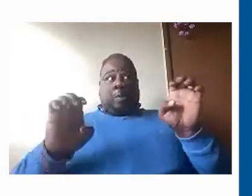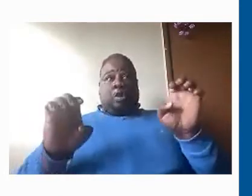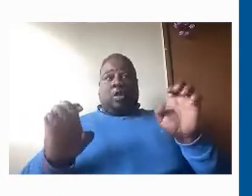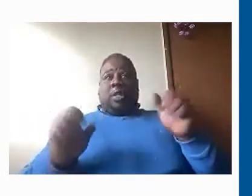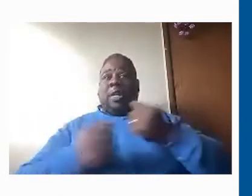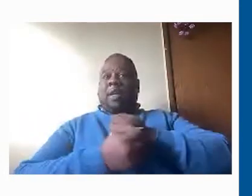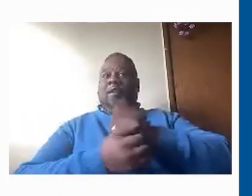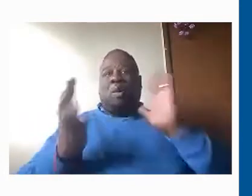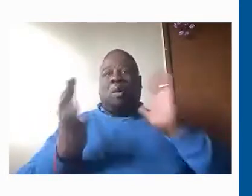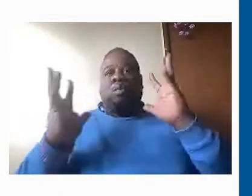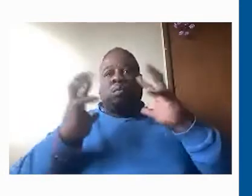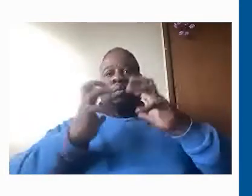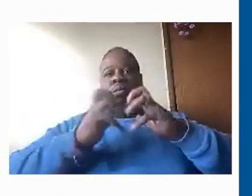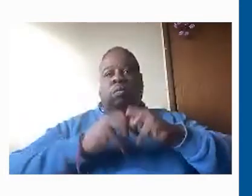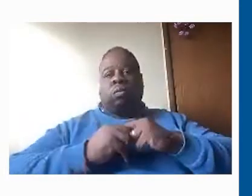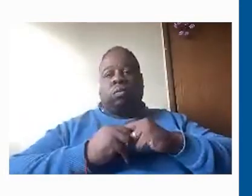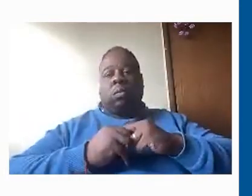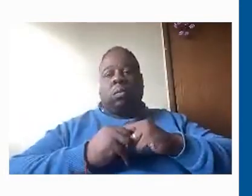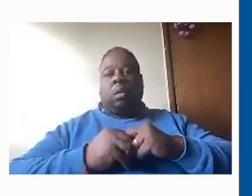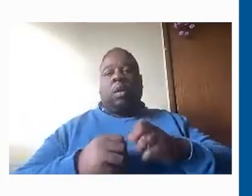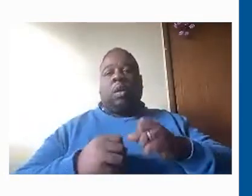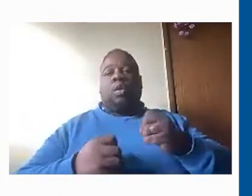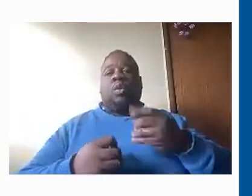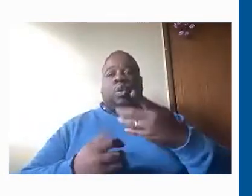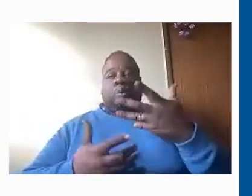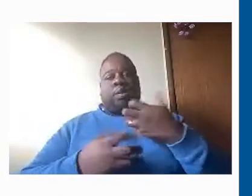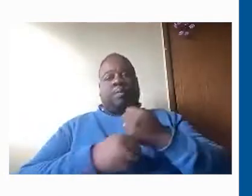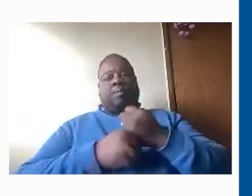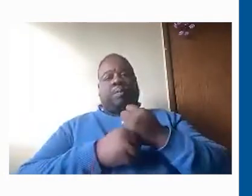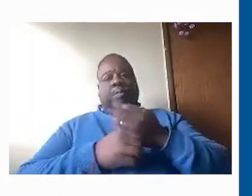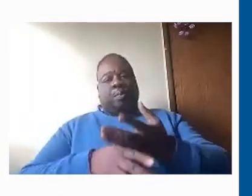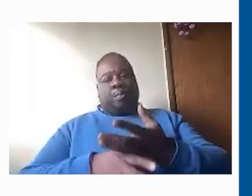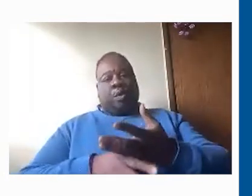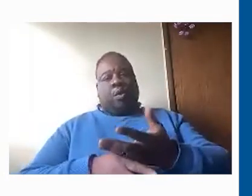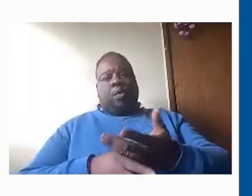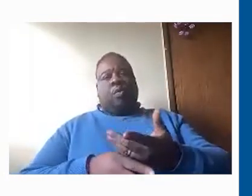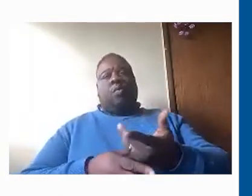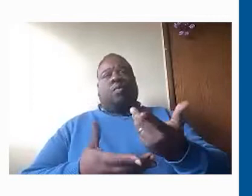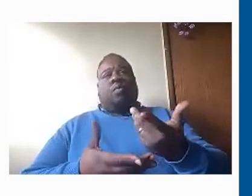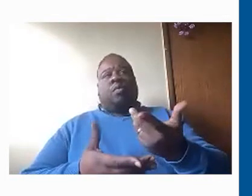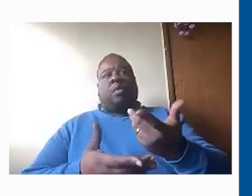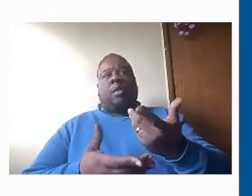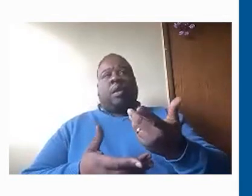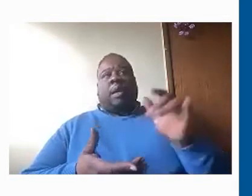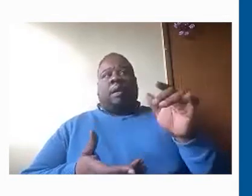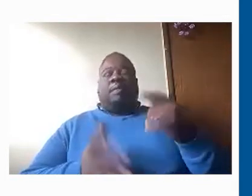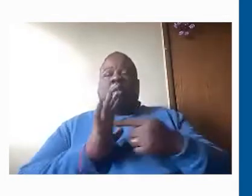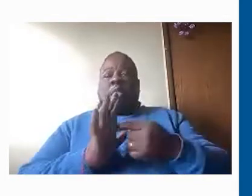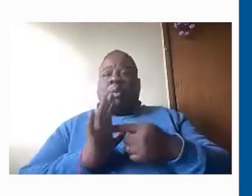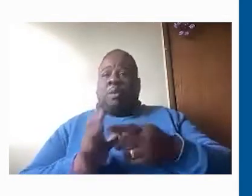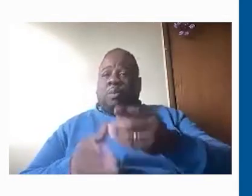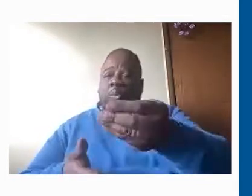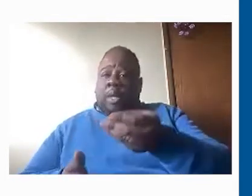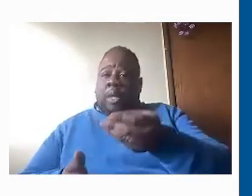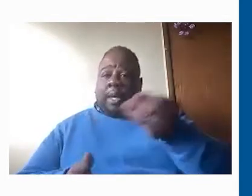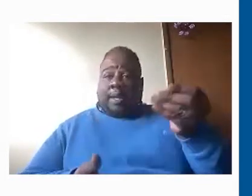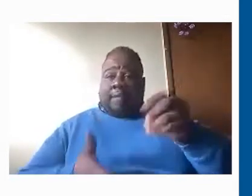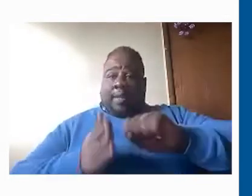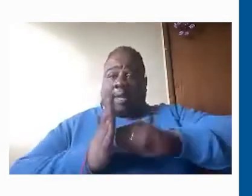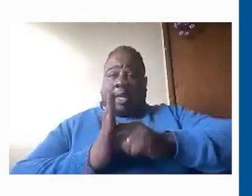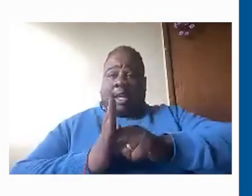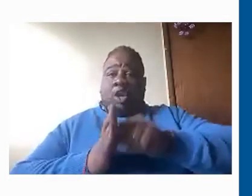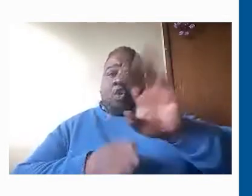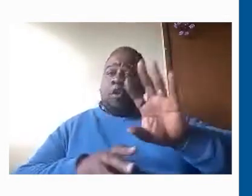plan, more as a last resort, would be providing a copy of keys to a family member. So that's, or friend, or whoever you feel you can trust.